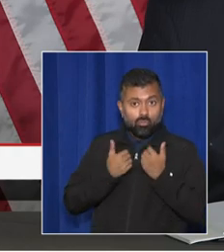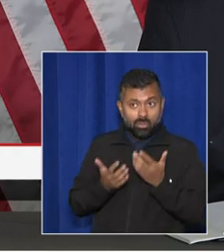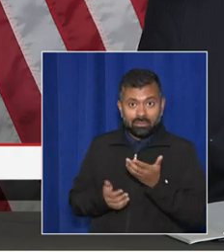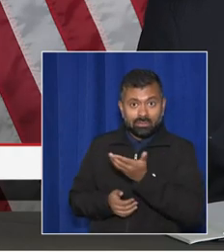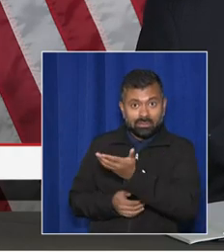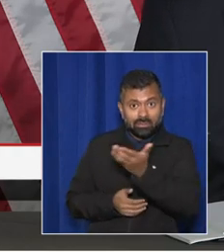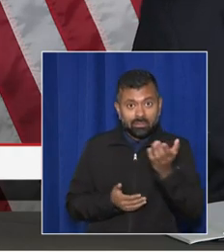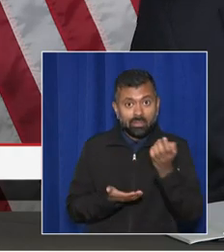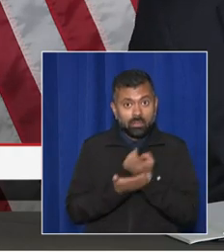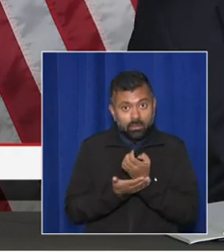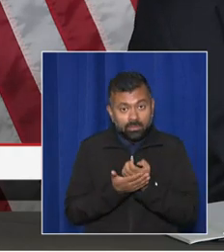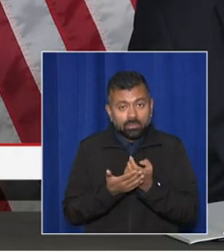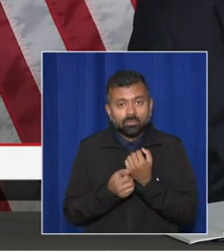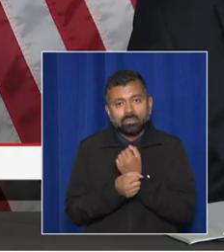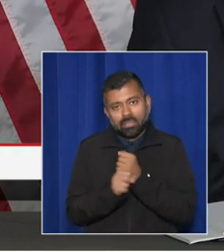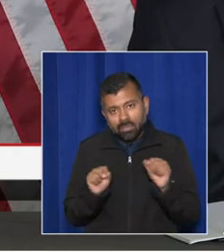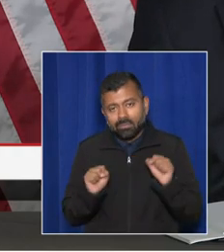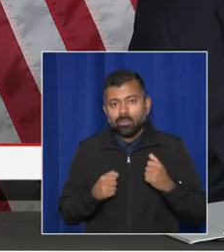survives.